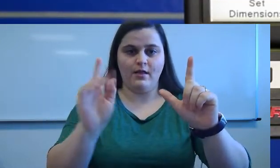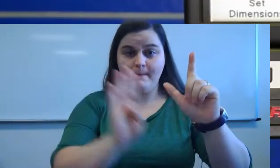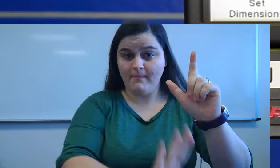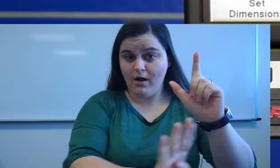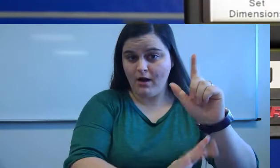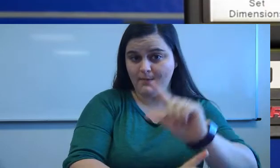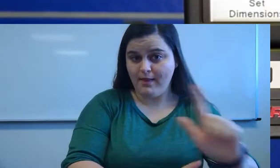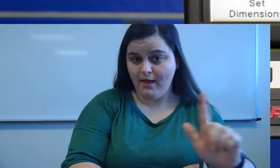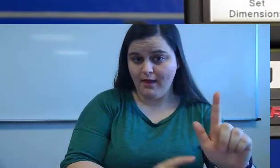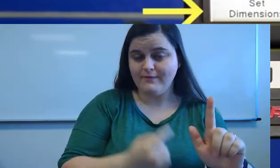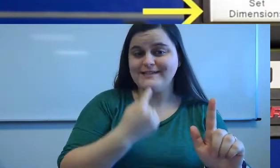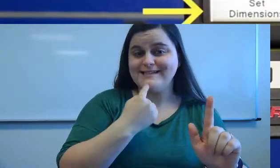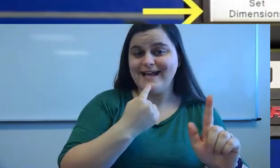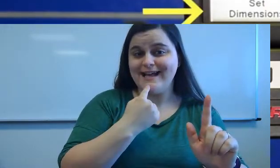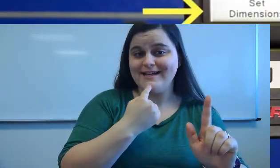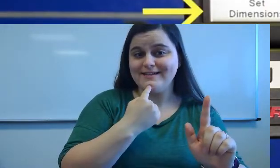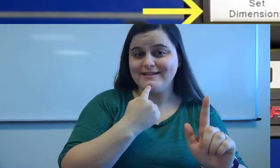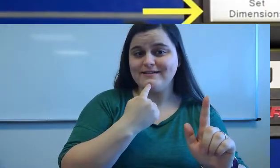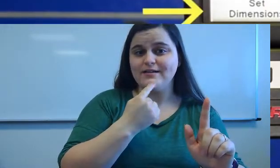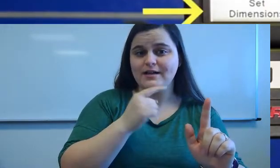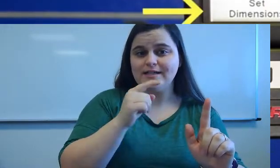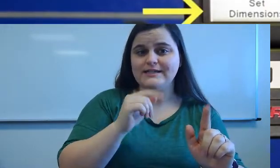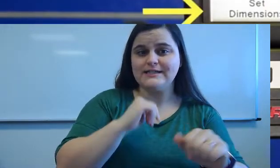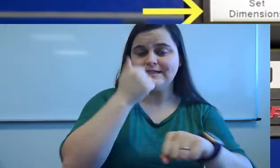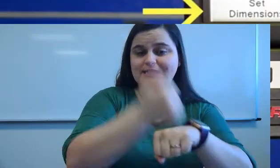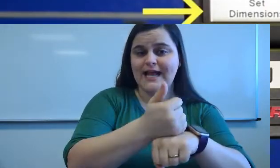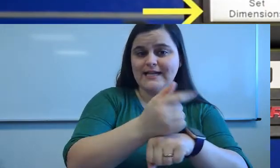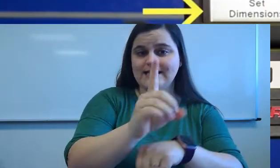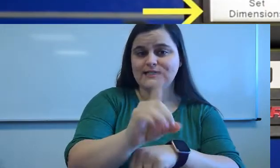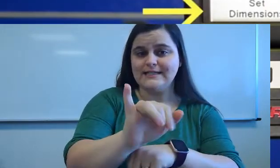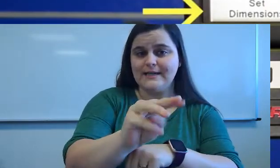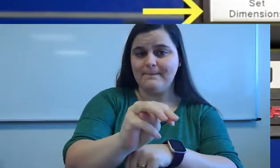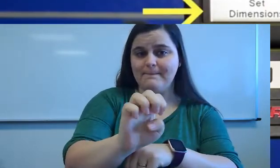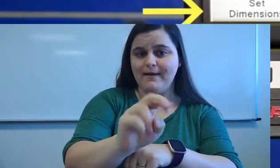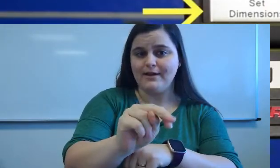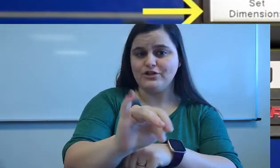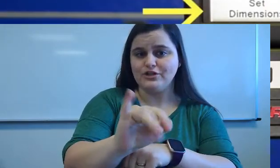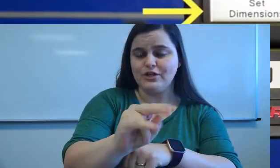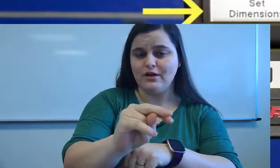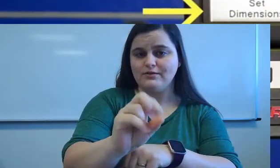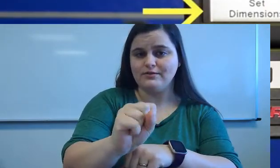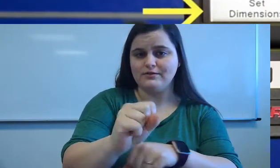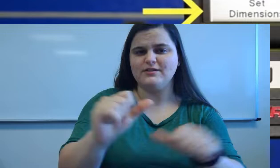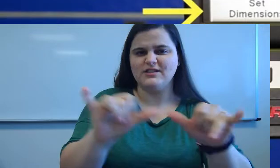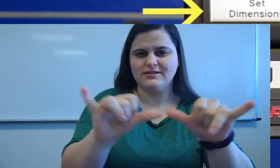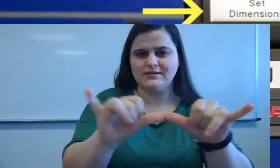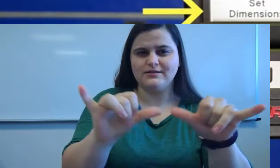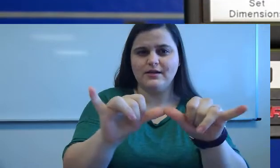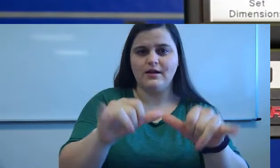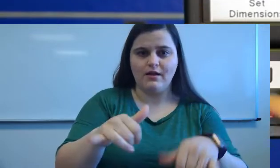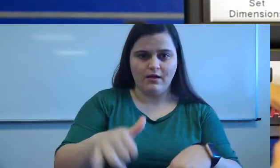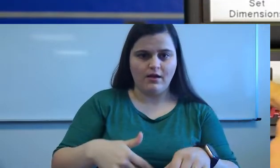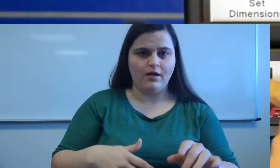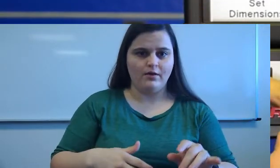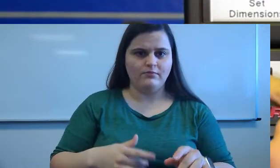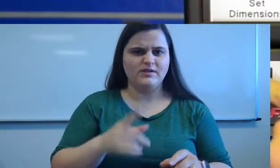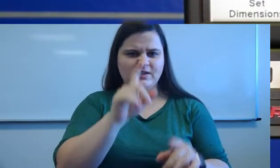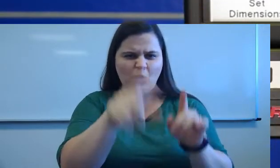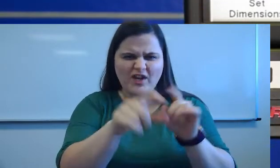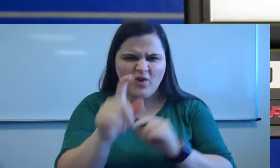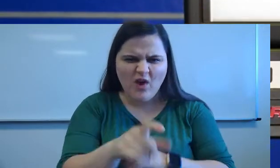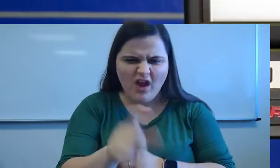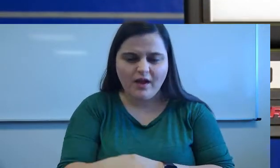bottom left corner, it says, set dimensions. Well, there's a bunch of question marks there, so we better hit the K1 button and